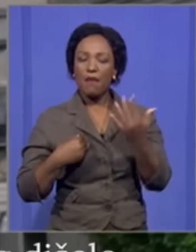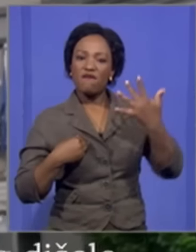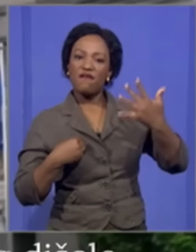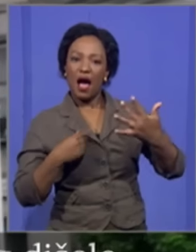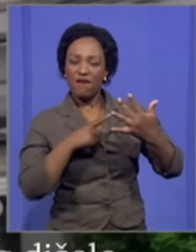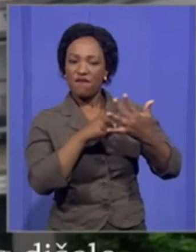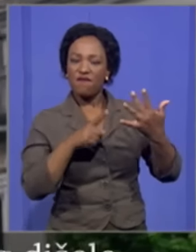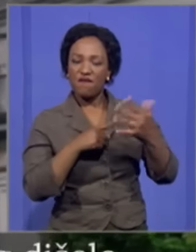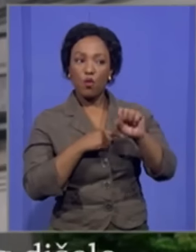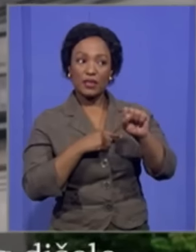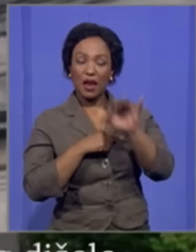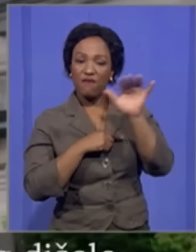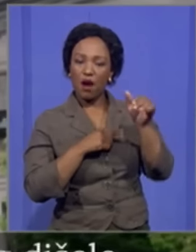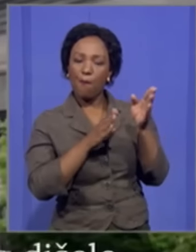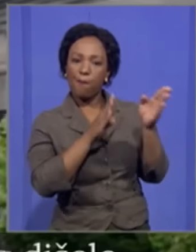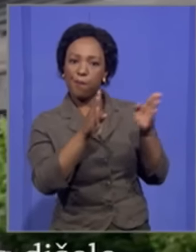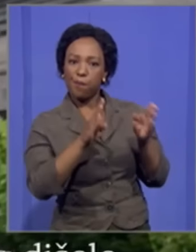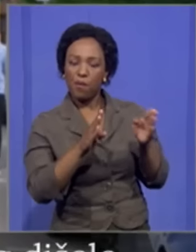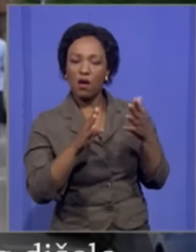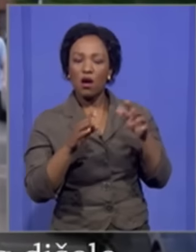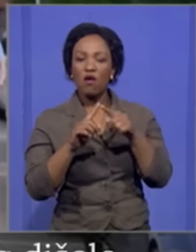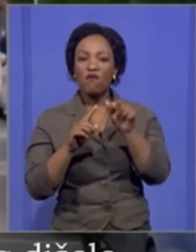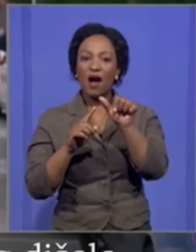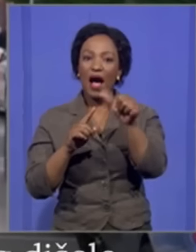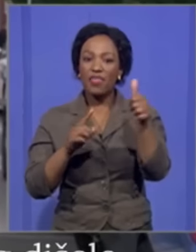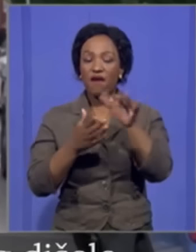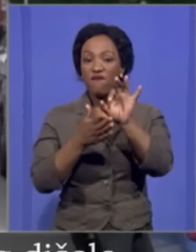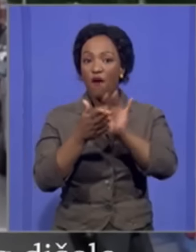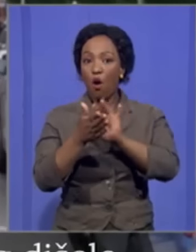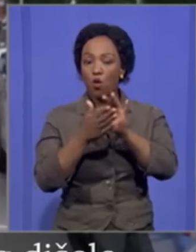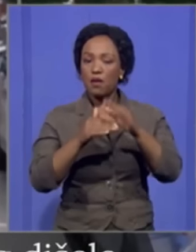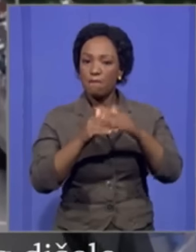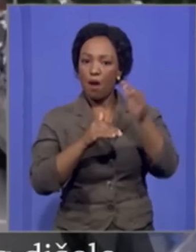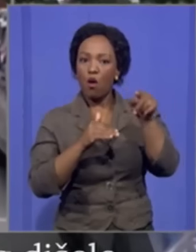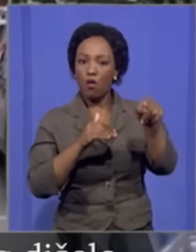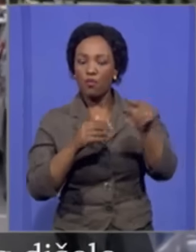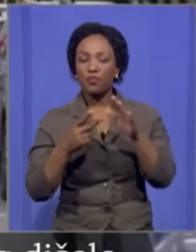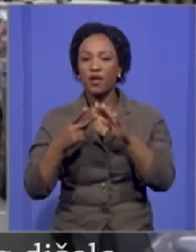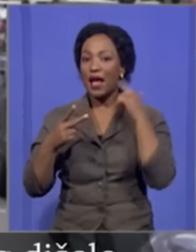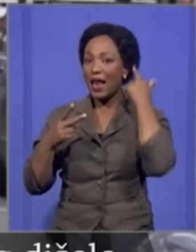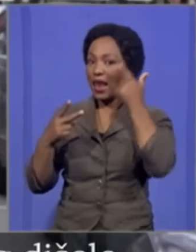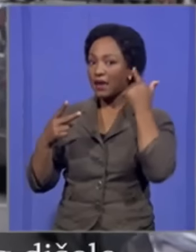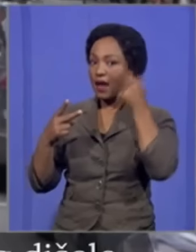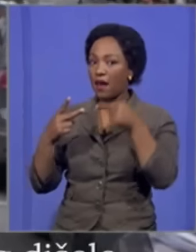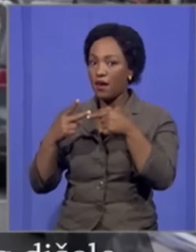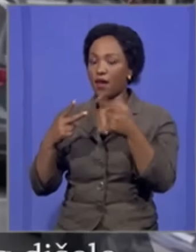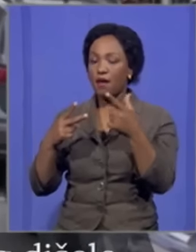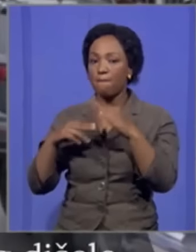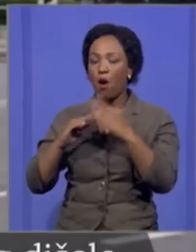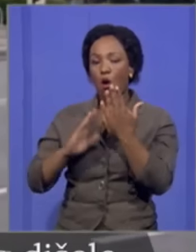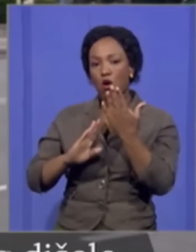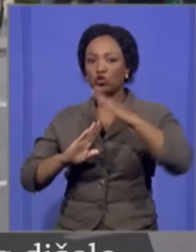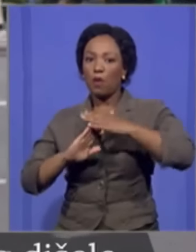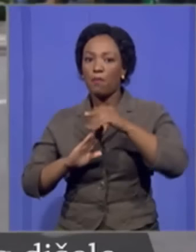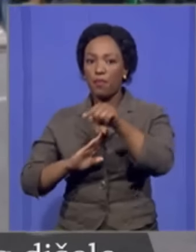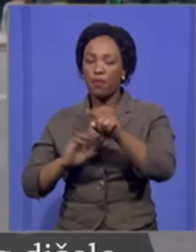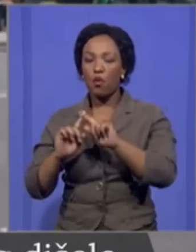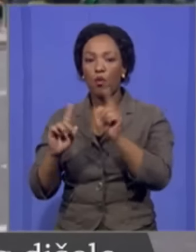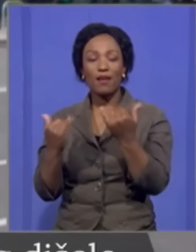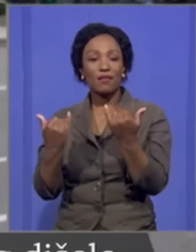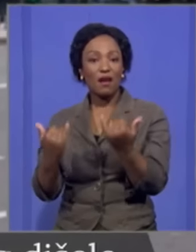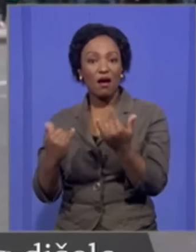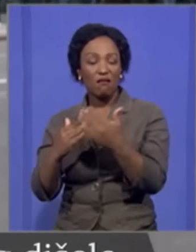Borwa dinageng di šele go ya ka palo ya bakgethi. London e maemong a godimo go feta dinaga tše dingwe mo go